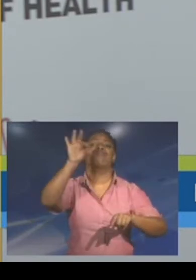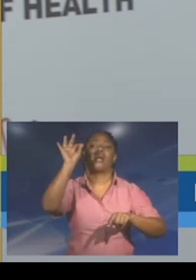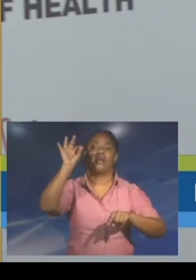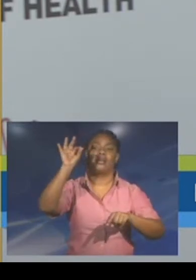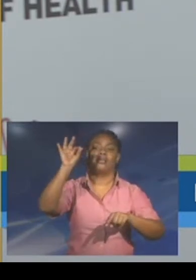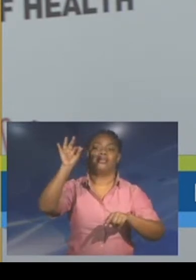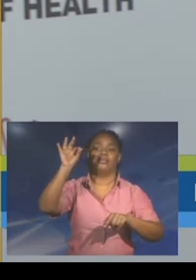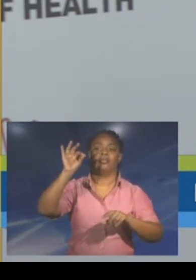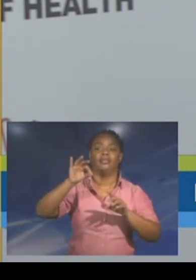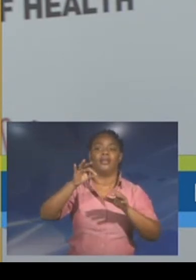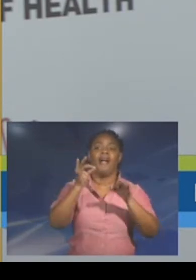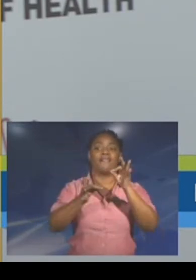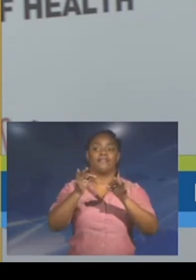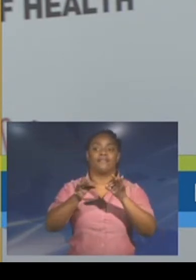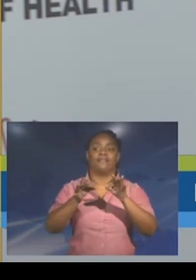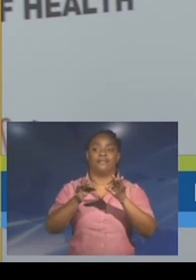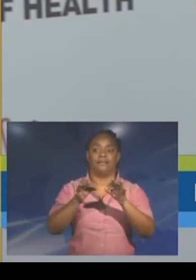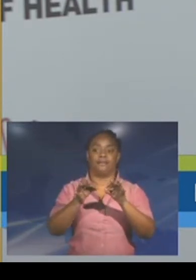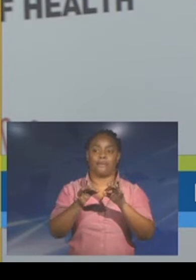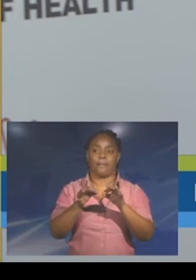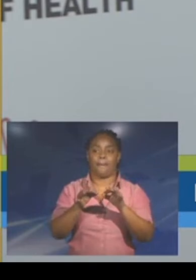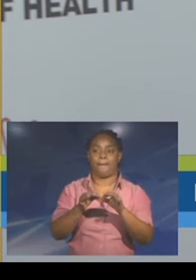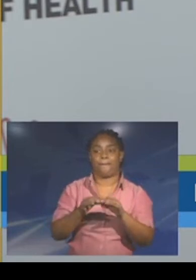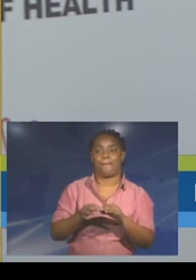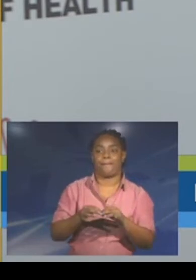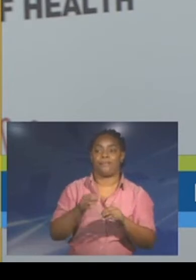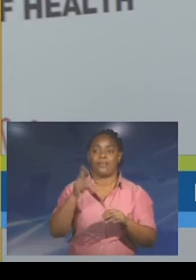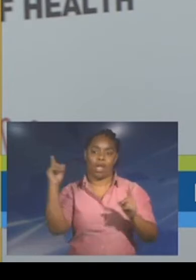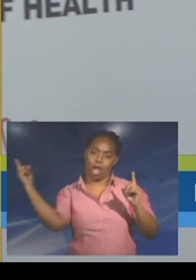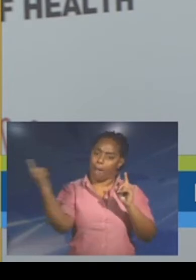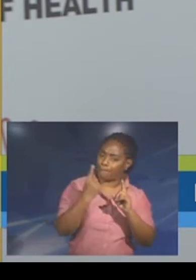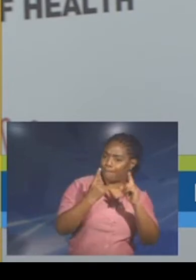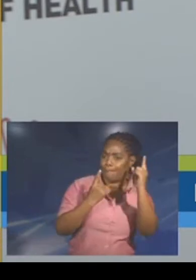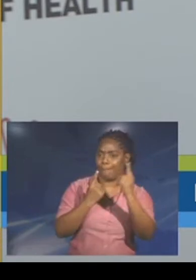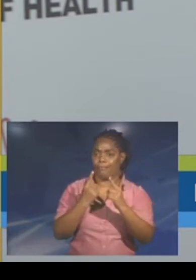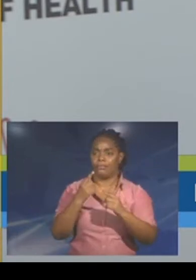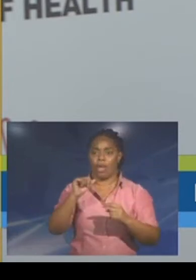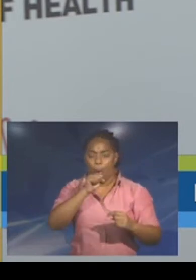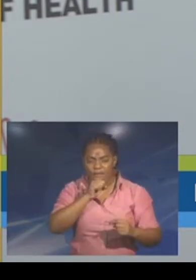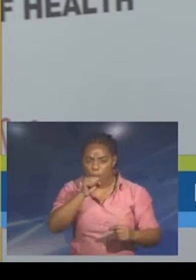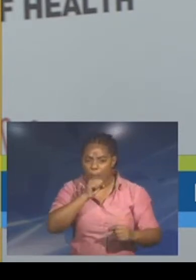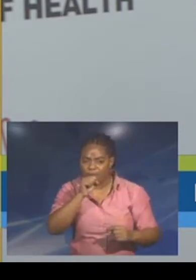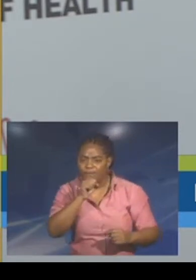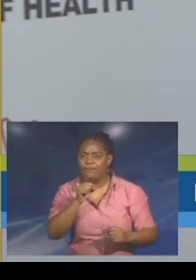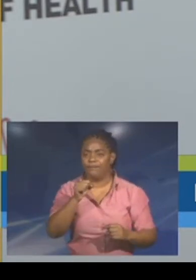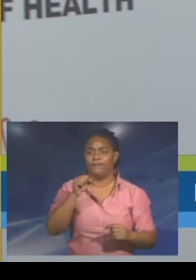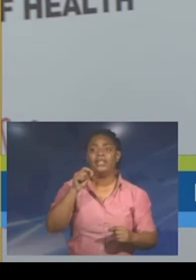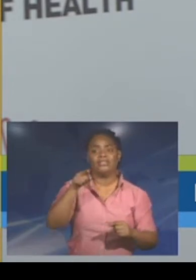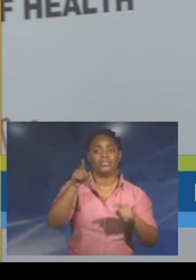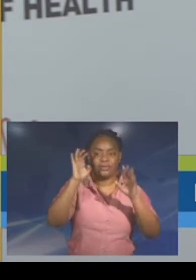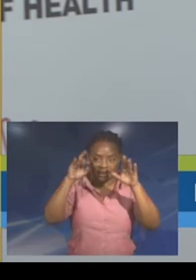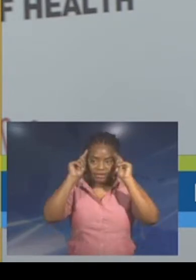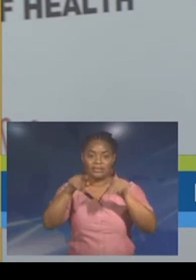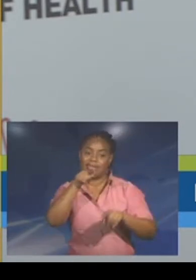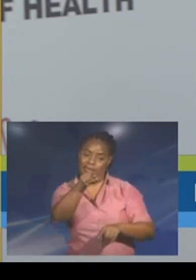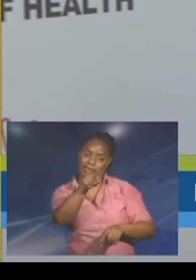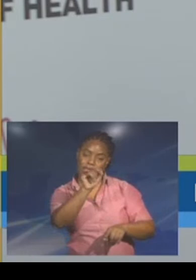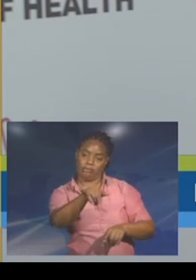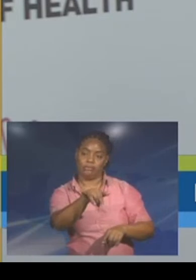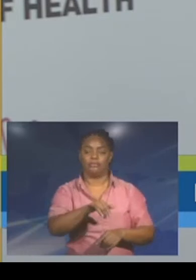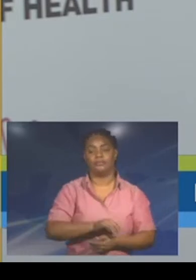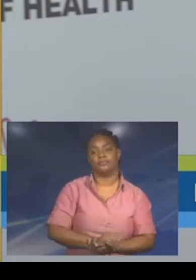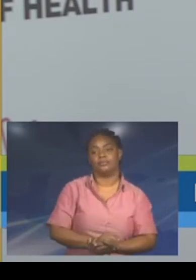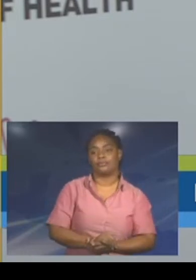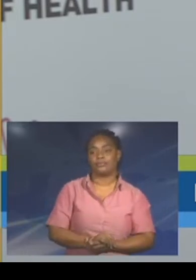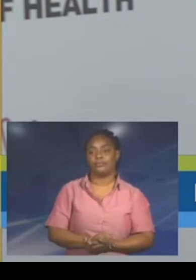with viral illness. We do test for COVID still. So nothing has changed by way of testing strategy, and the numbers give us a fair indicator of